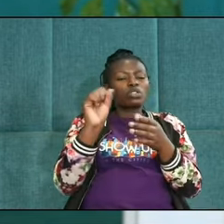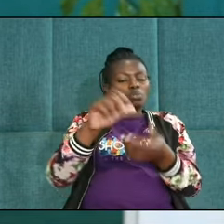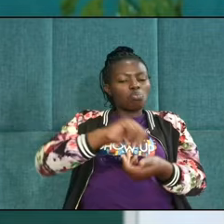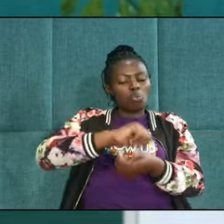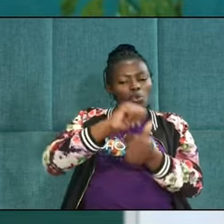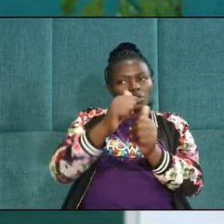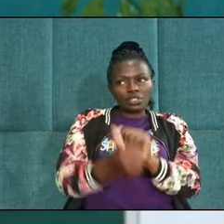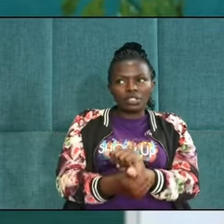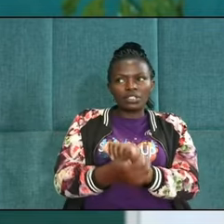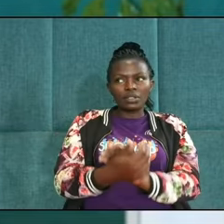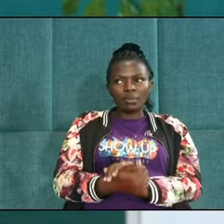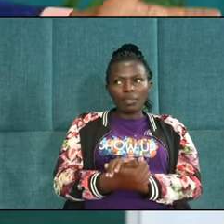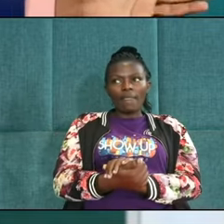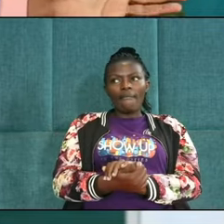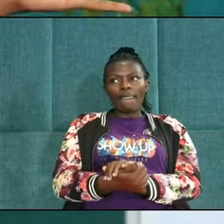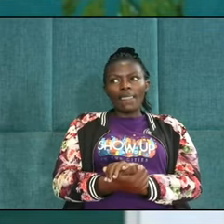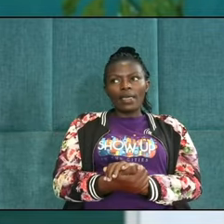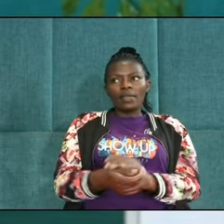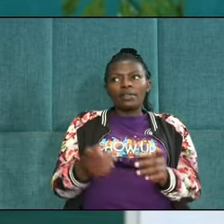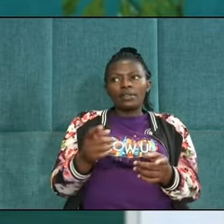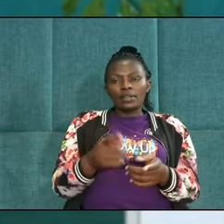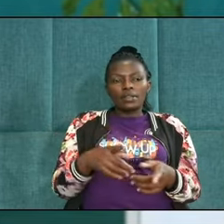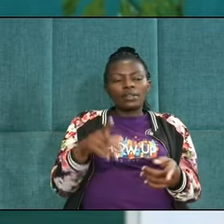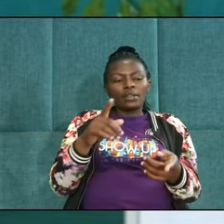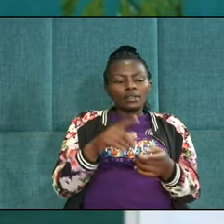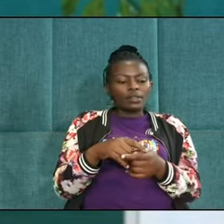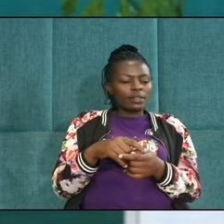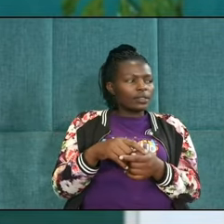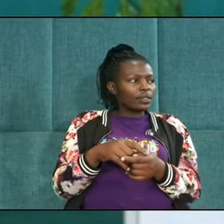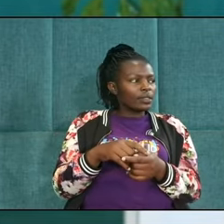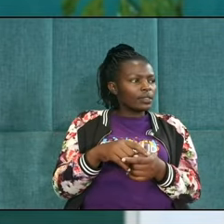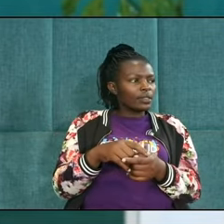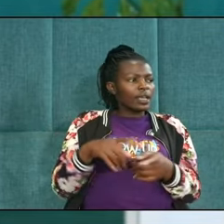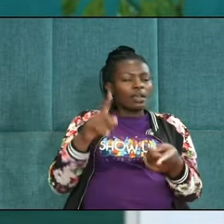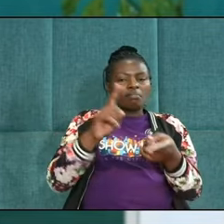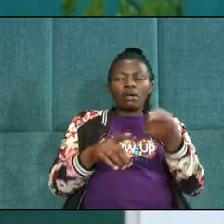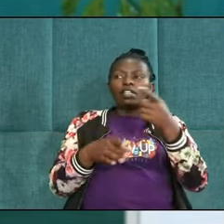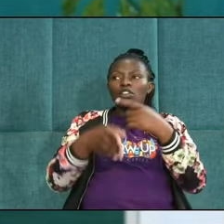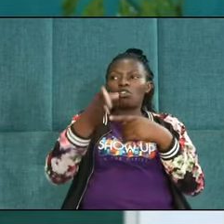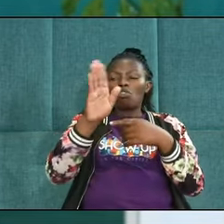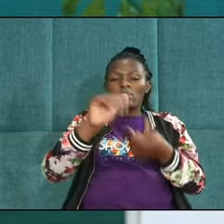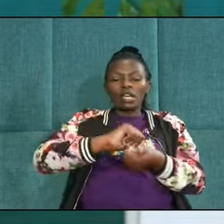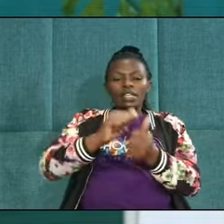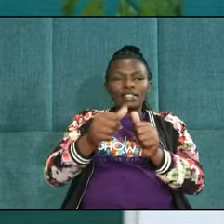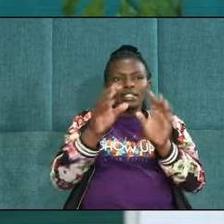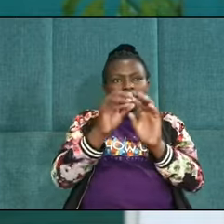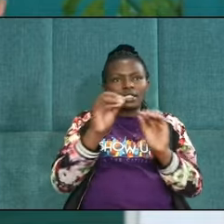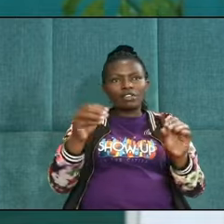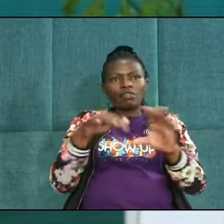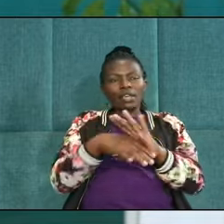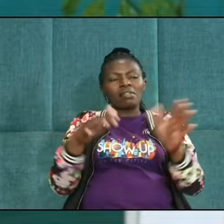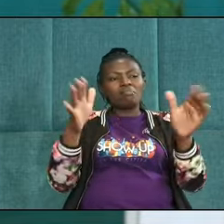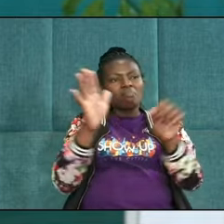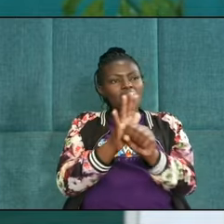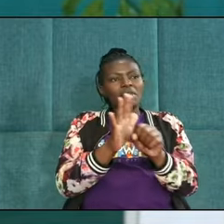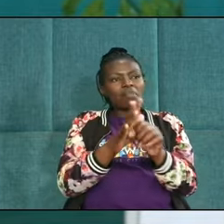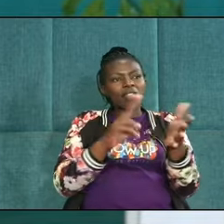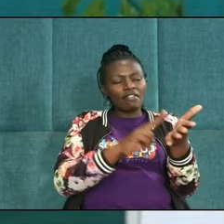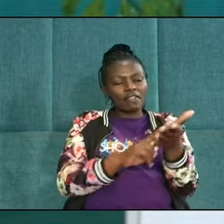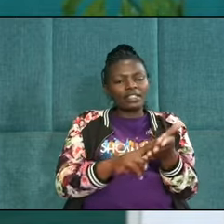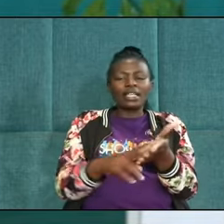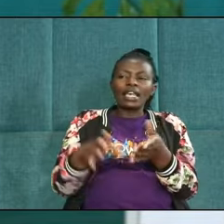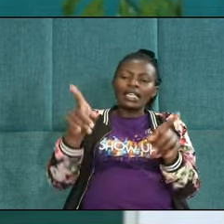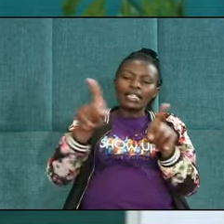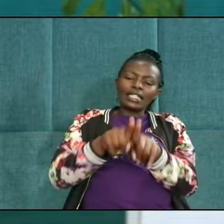same passage, in verse 6, the Bible says, God told the people that I do not change. I'm the same yesterday, today, and forever.